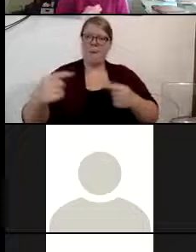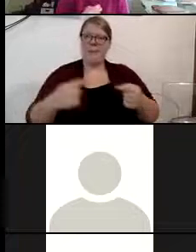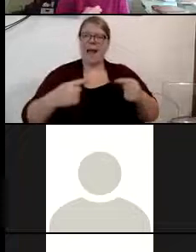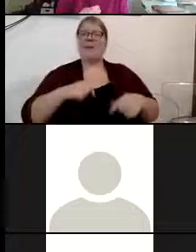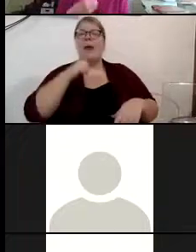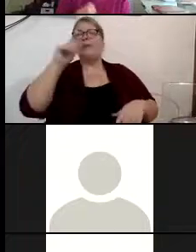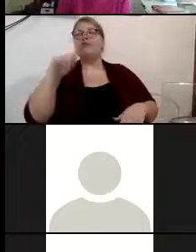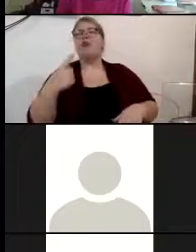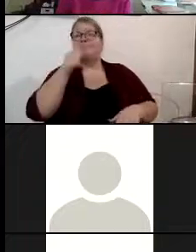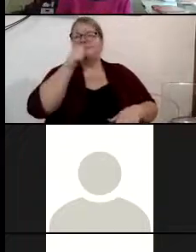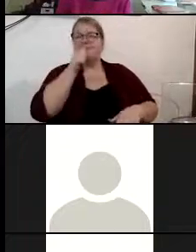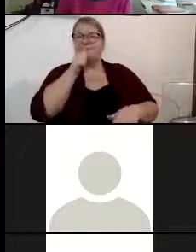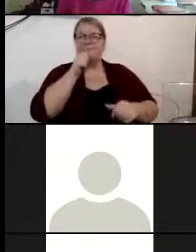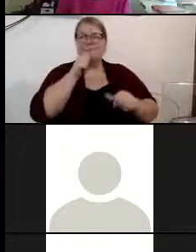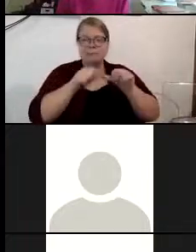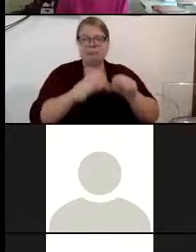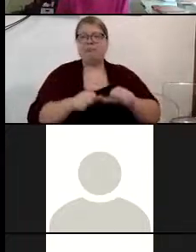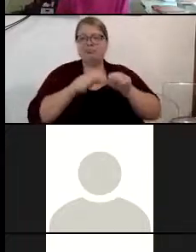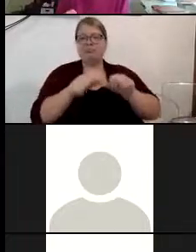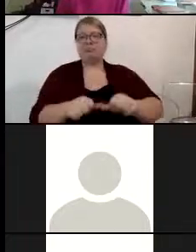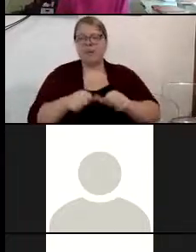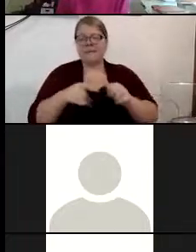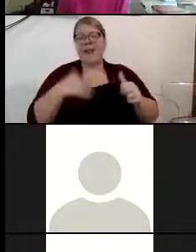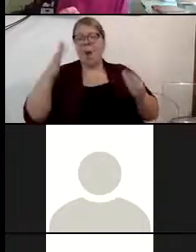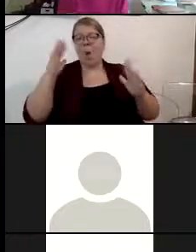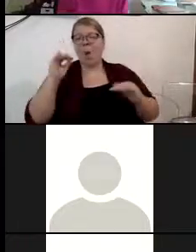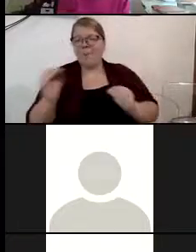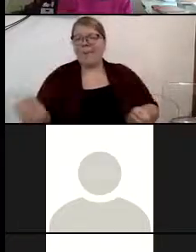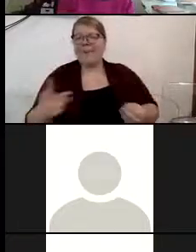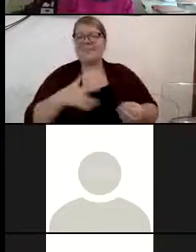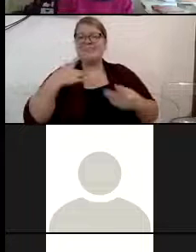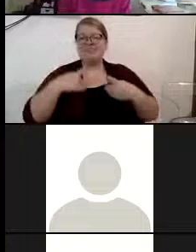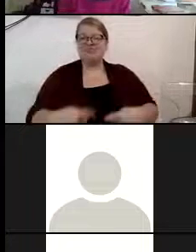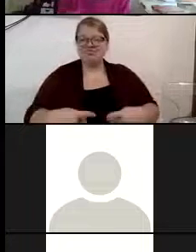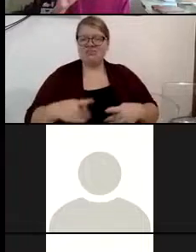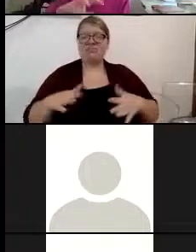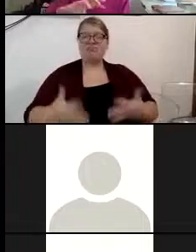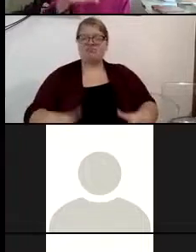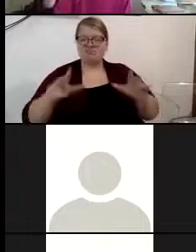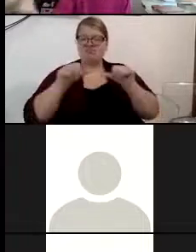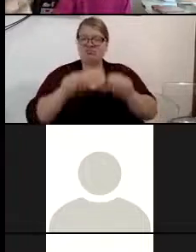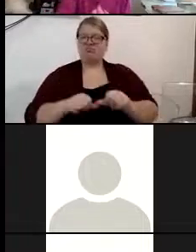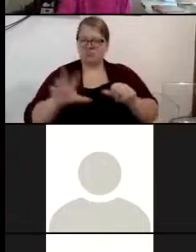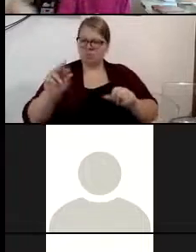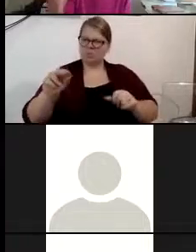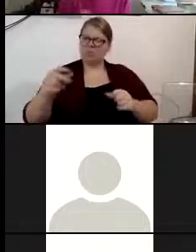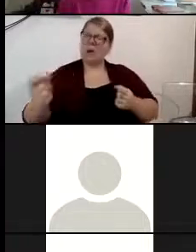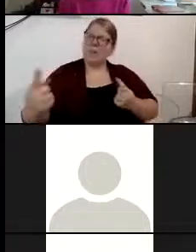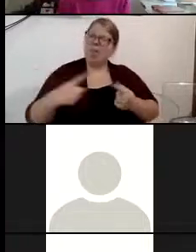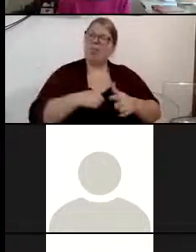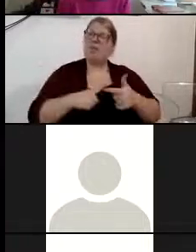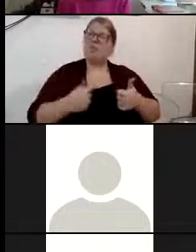it and stuck in that pit of hopelessness or depression or anxiety. And because you've